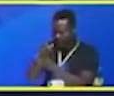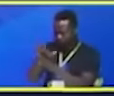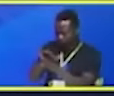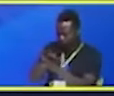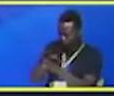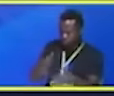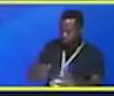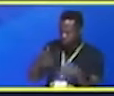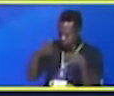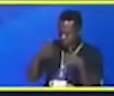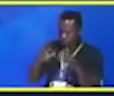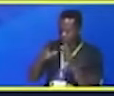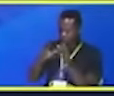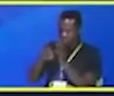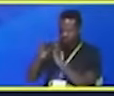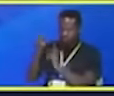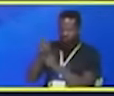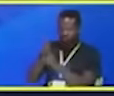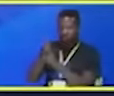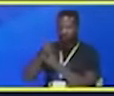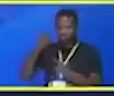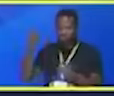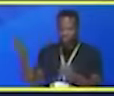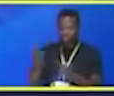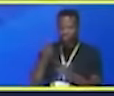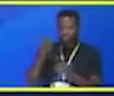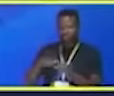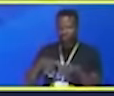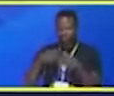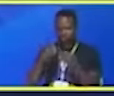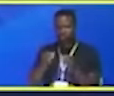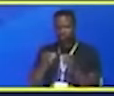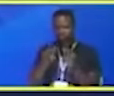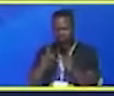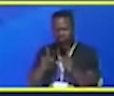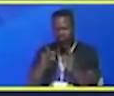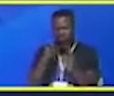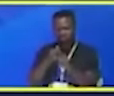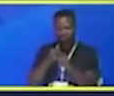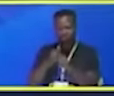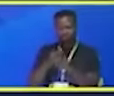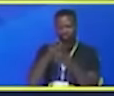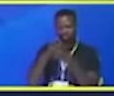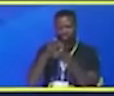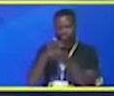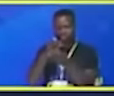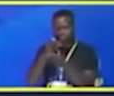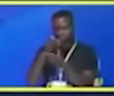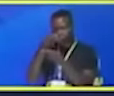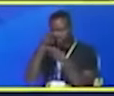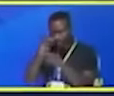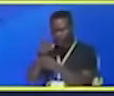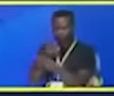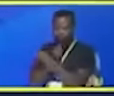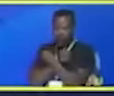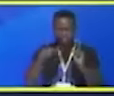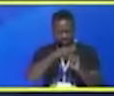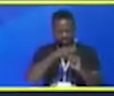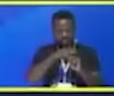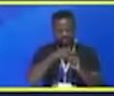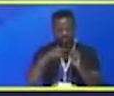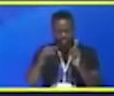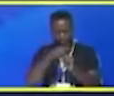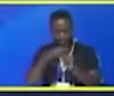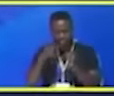to anger. God will always give people a chance to decide to love him. He only judges people in the present